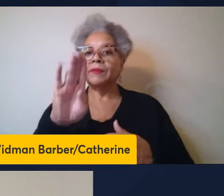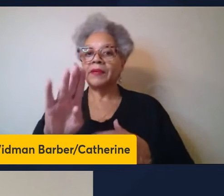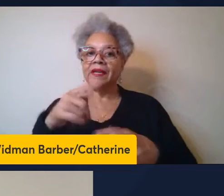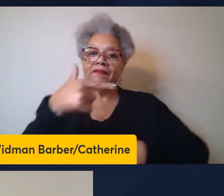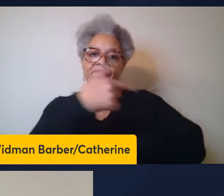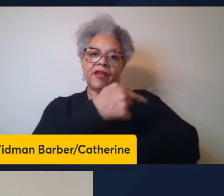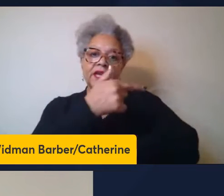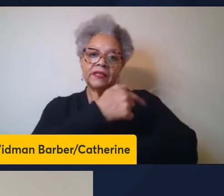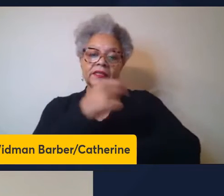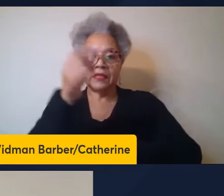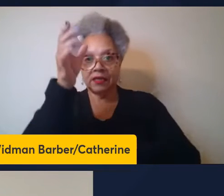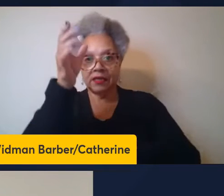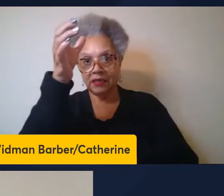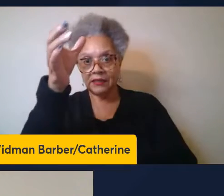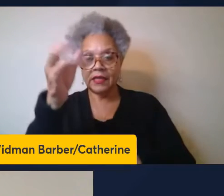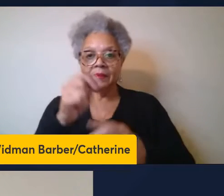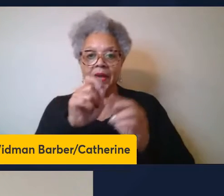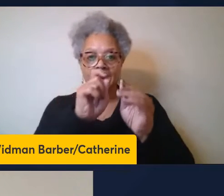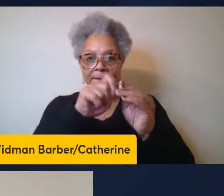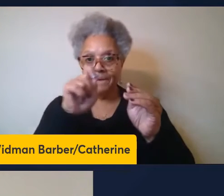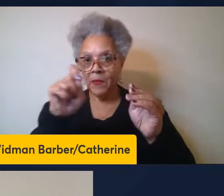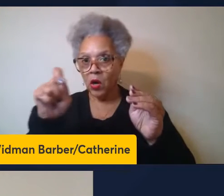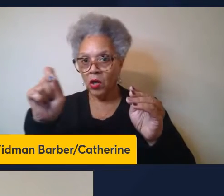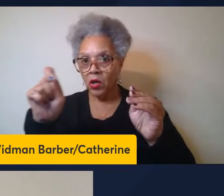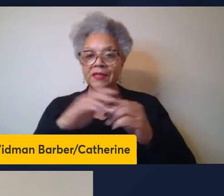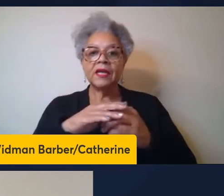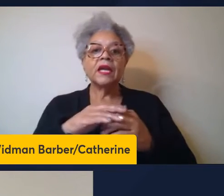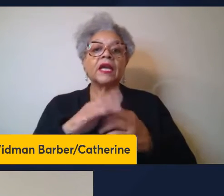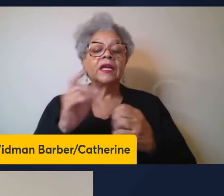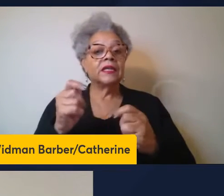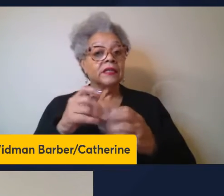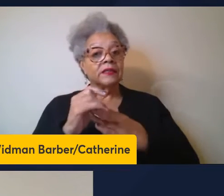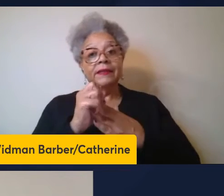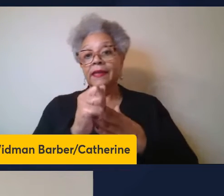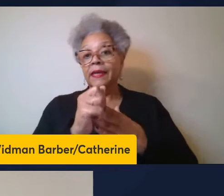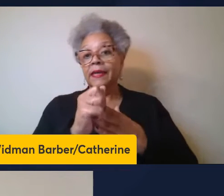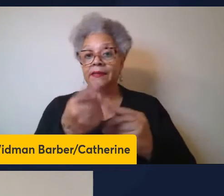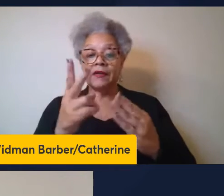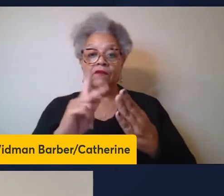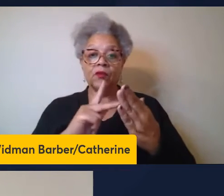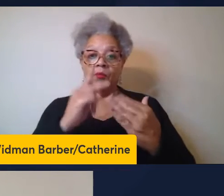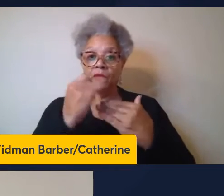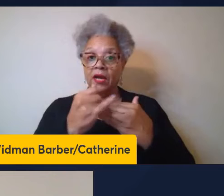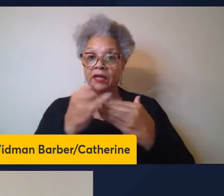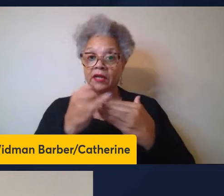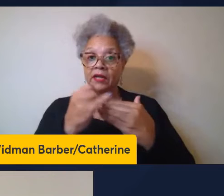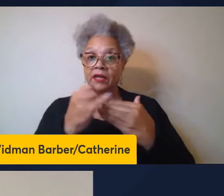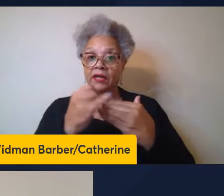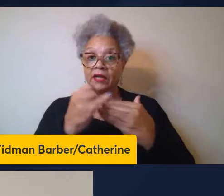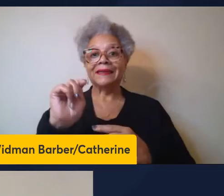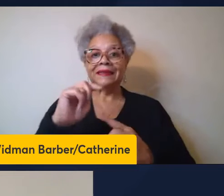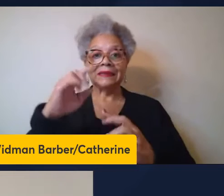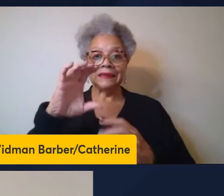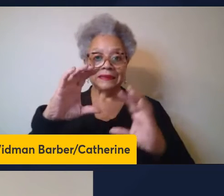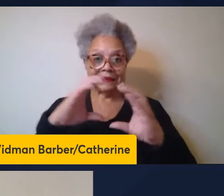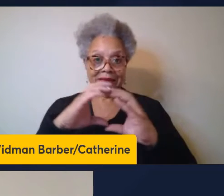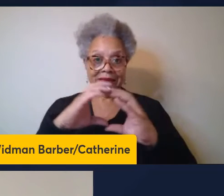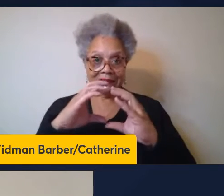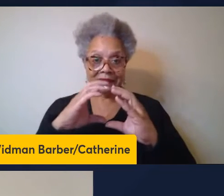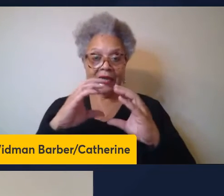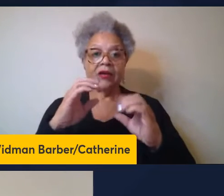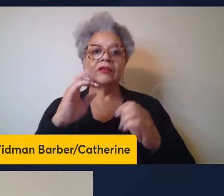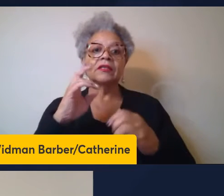TB biomarkers. Munya has led several projects that have characterized T-cell responses induced by candidate TB vaccines,